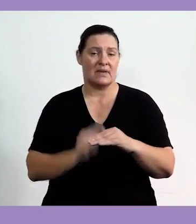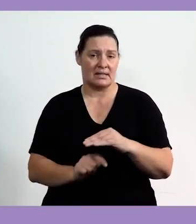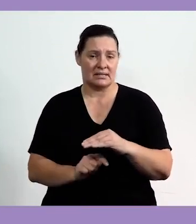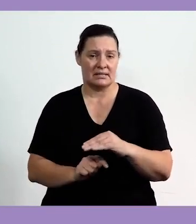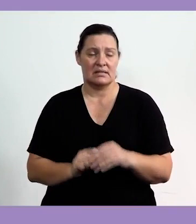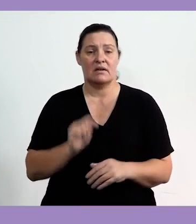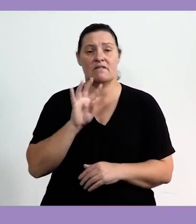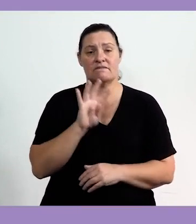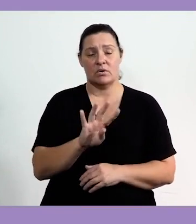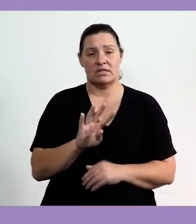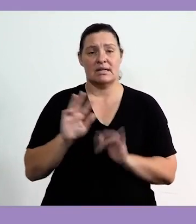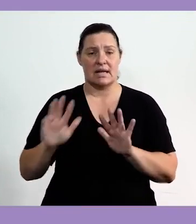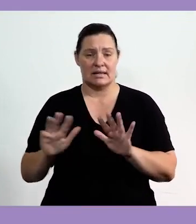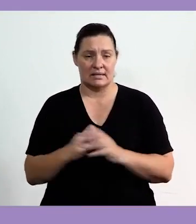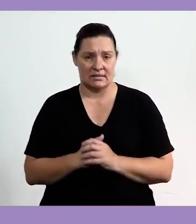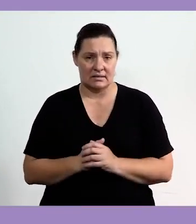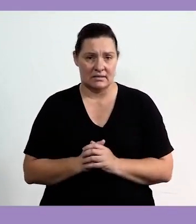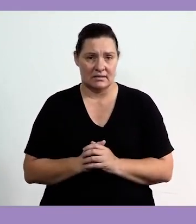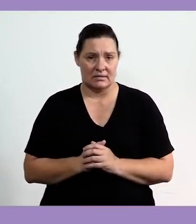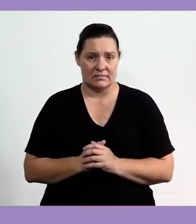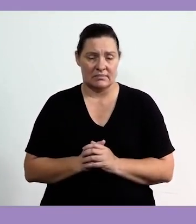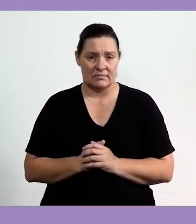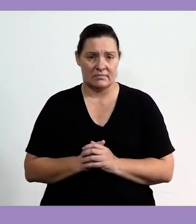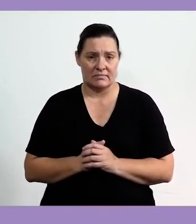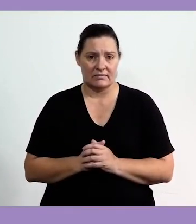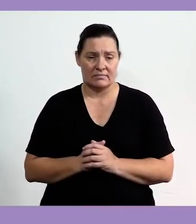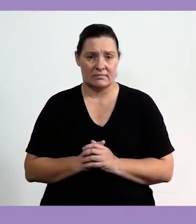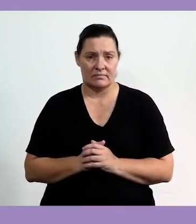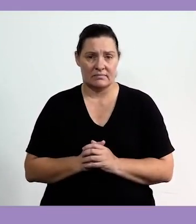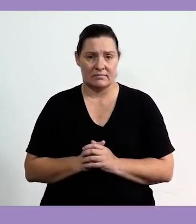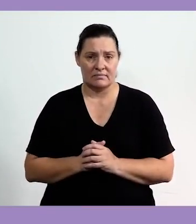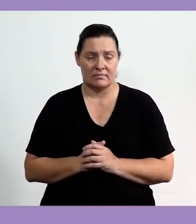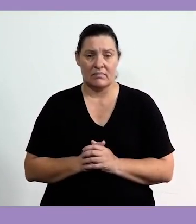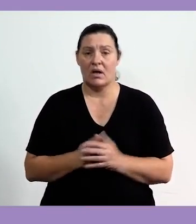be 1 divided by 49.